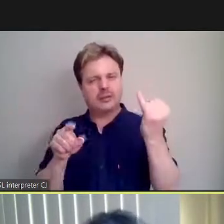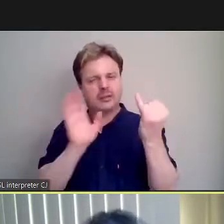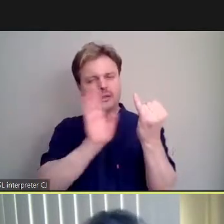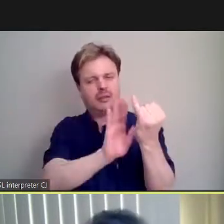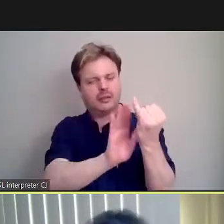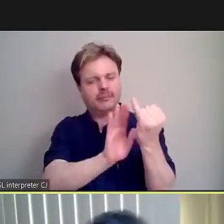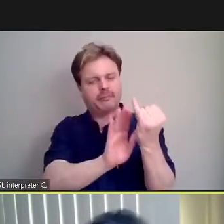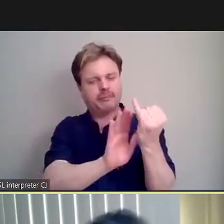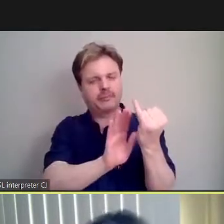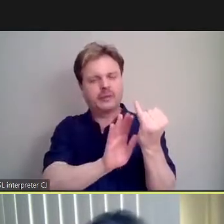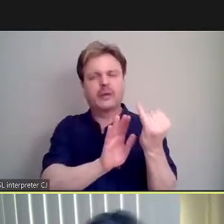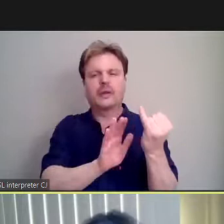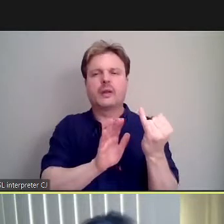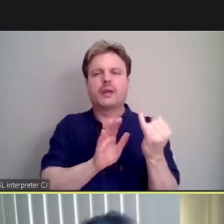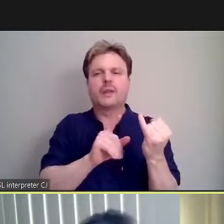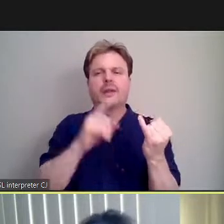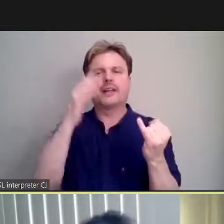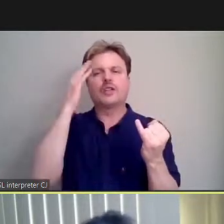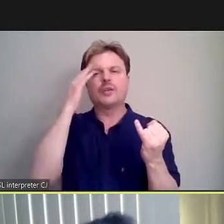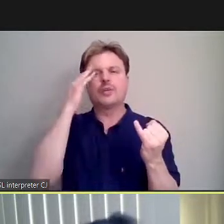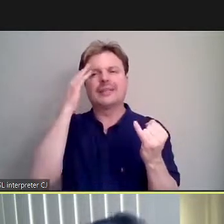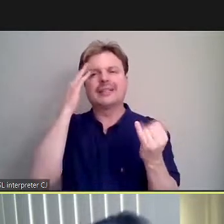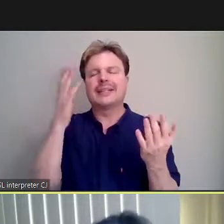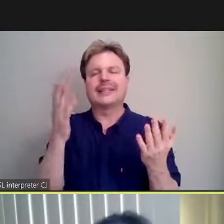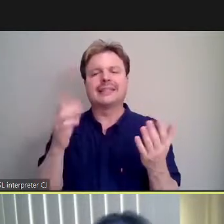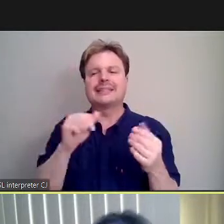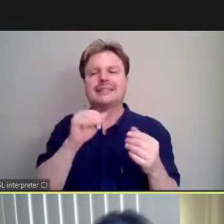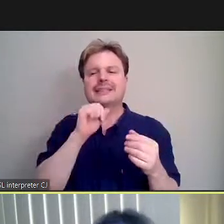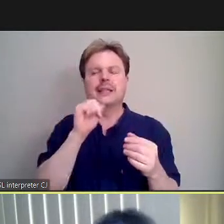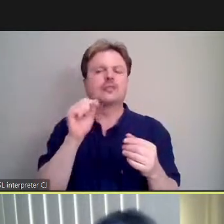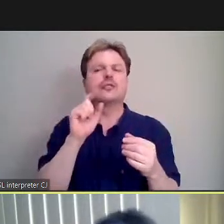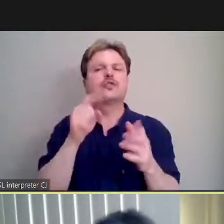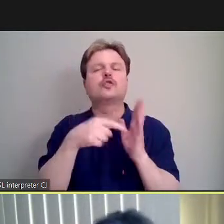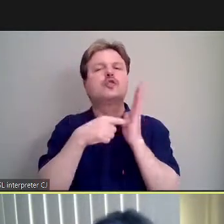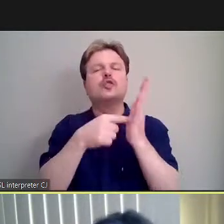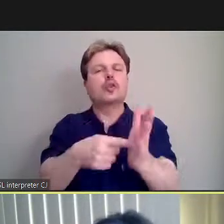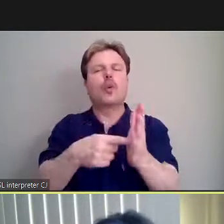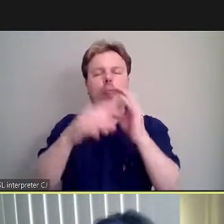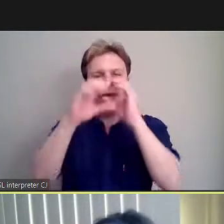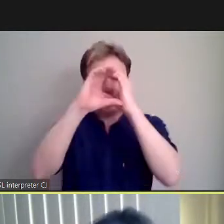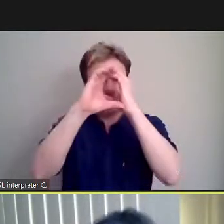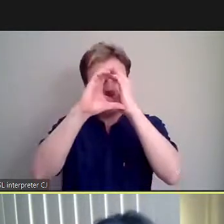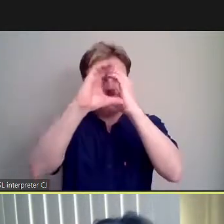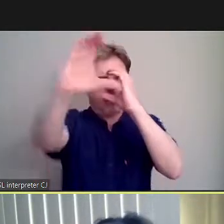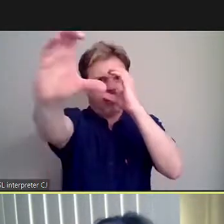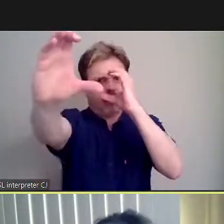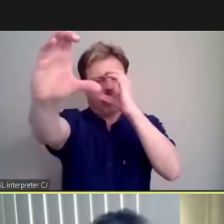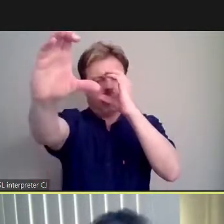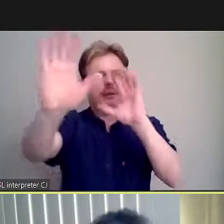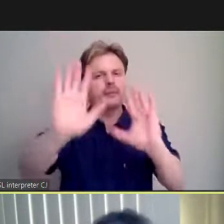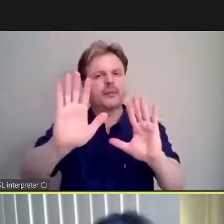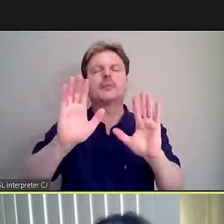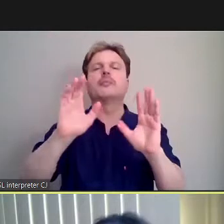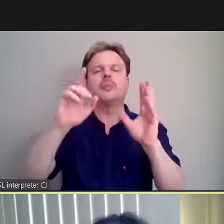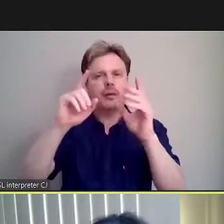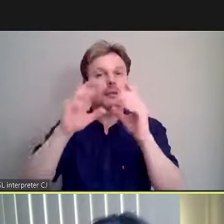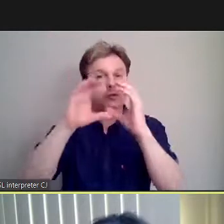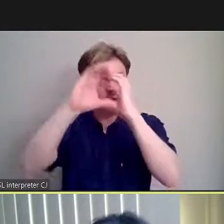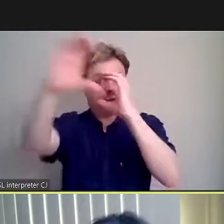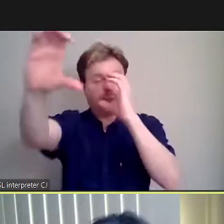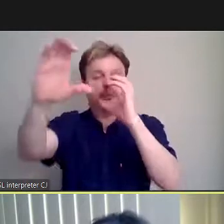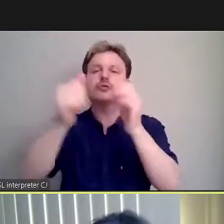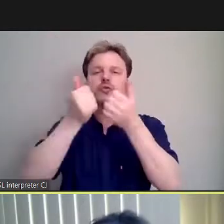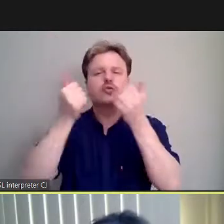which, you know, doesn't just show that tunnel, but actually tries to deconstruct it. And